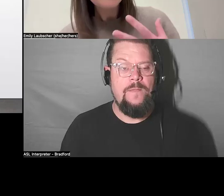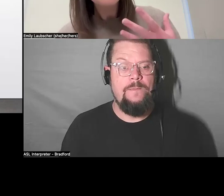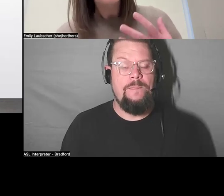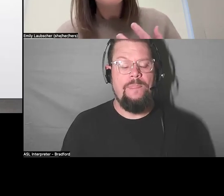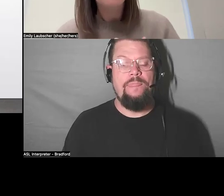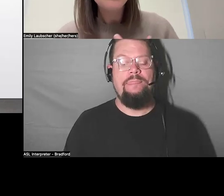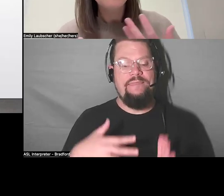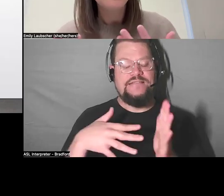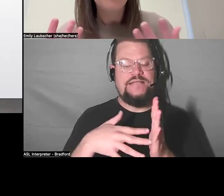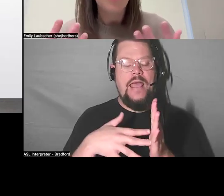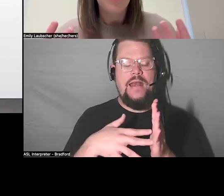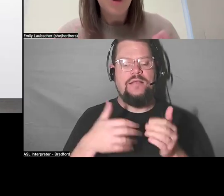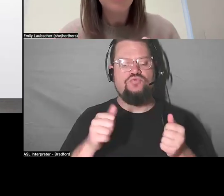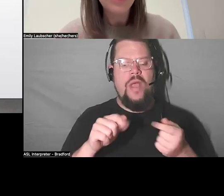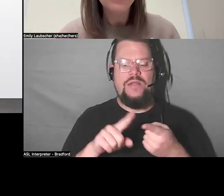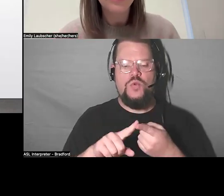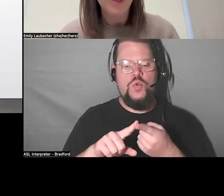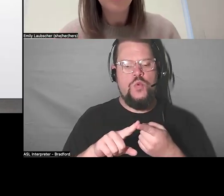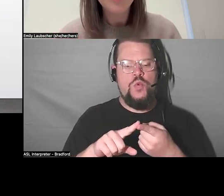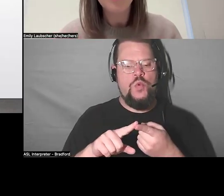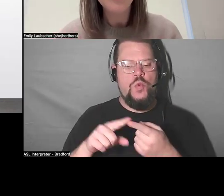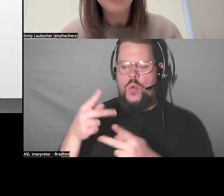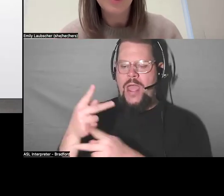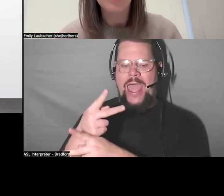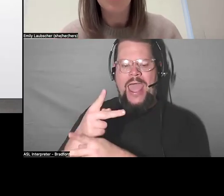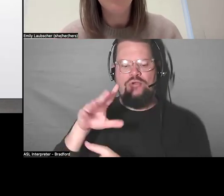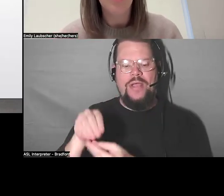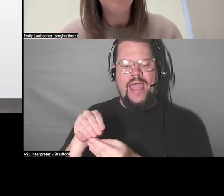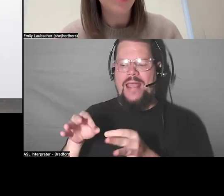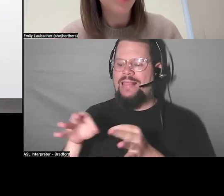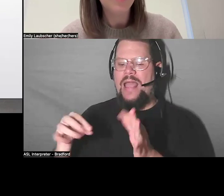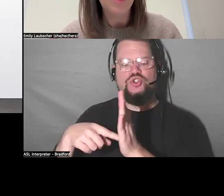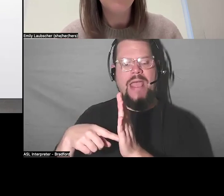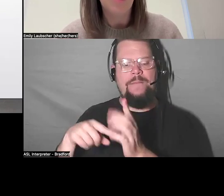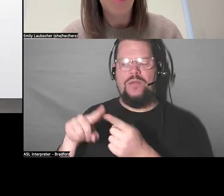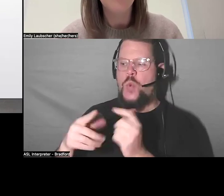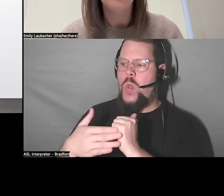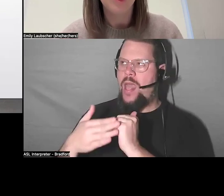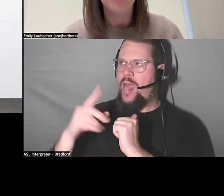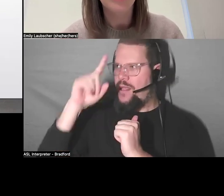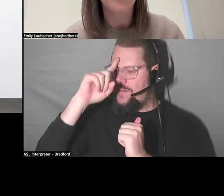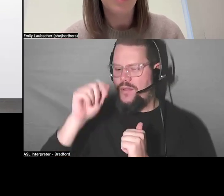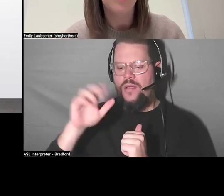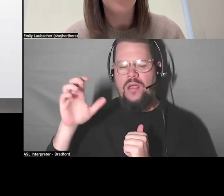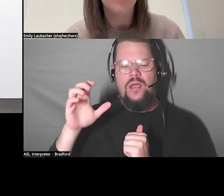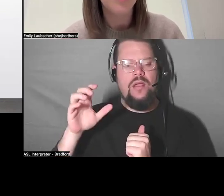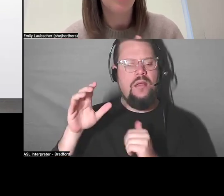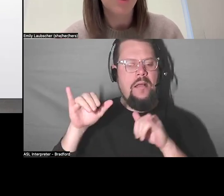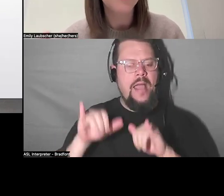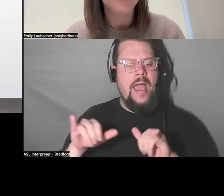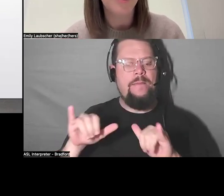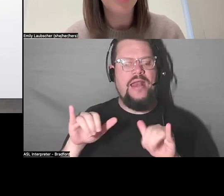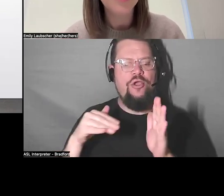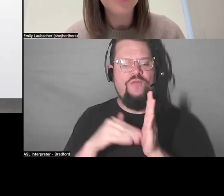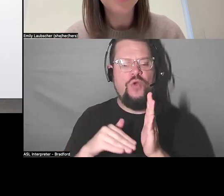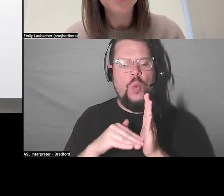These studies attempted to somehow aggregate the language samples to get an overall picture of common, frequently occurring words across